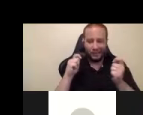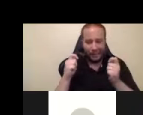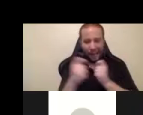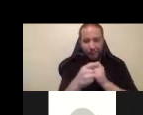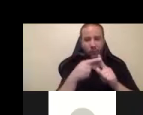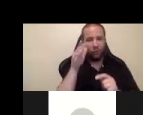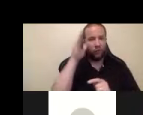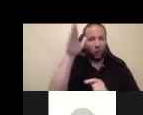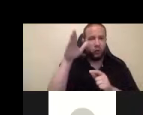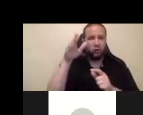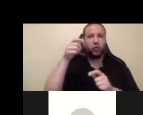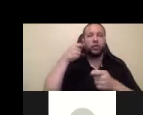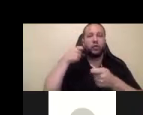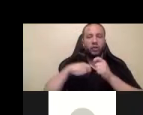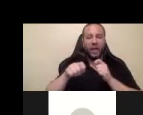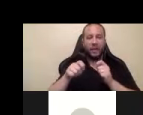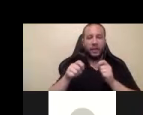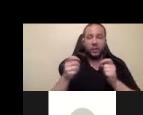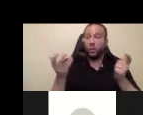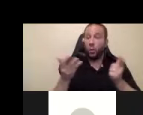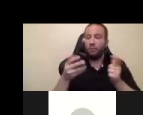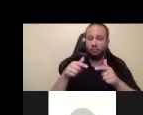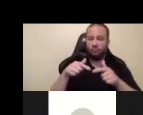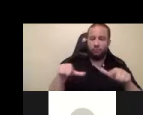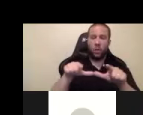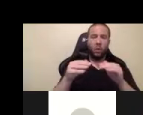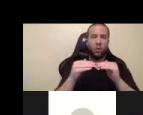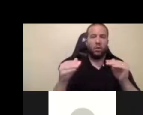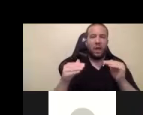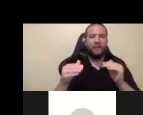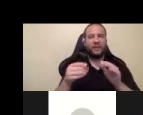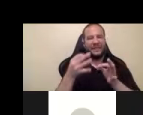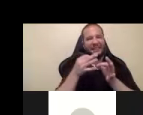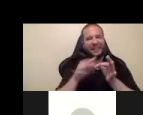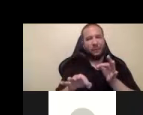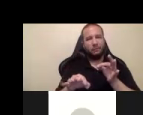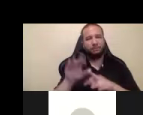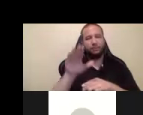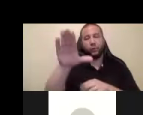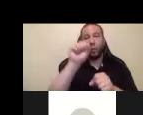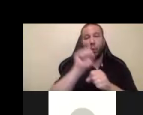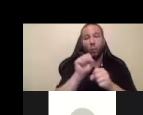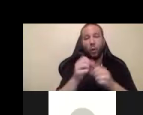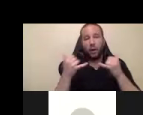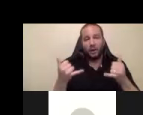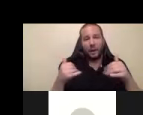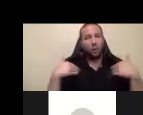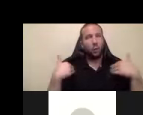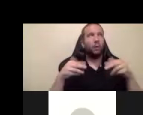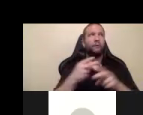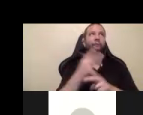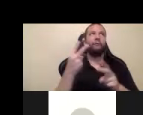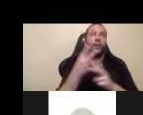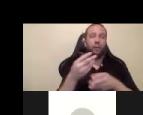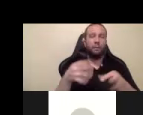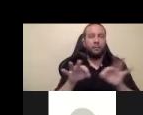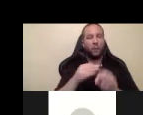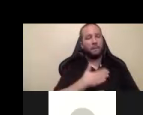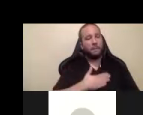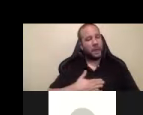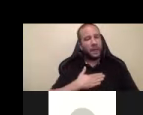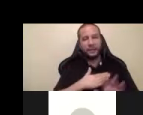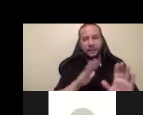at a very local level. So the work that you're doing is extremely important. We're not going to